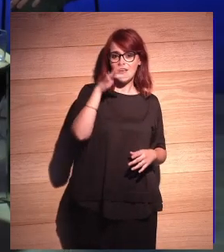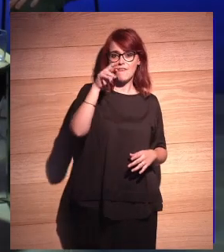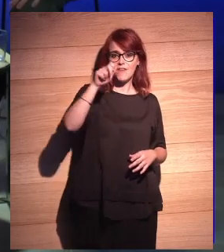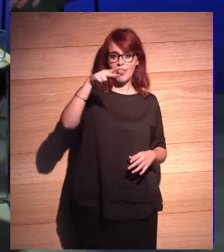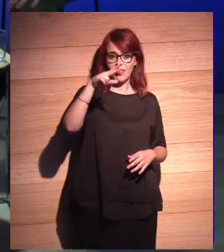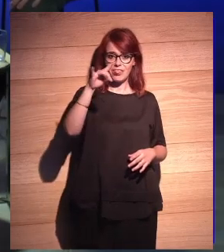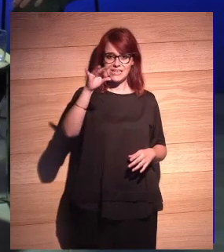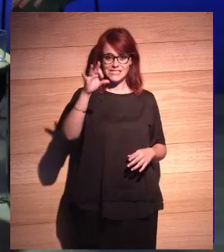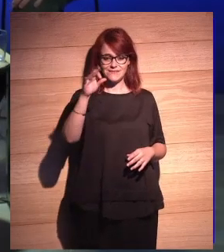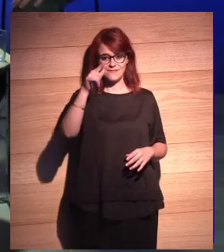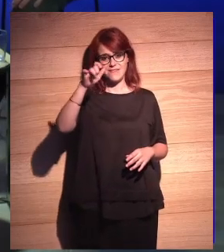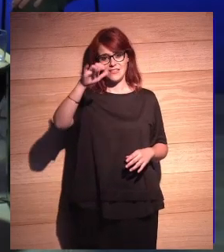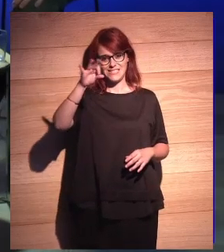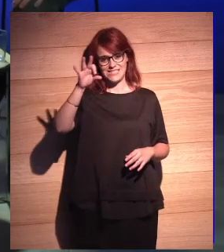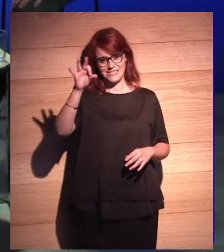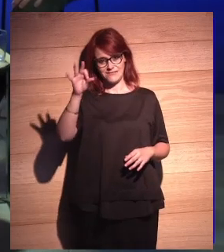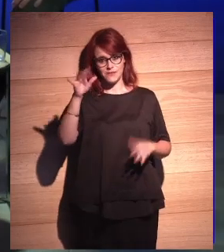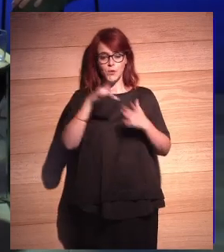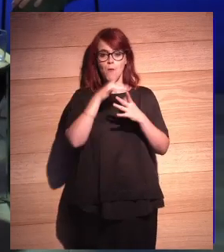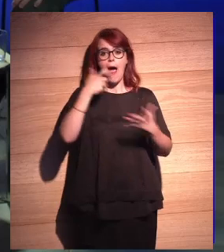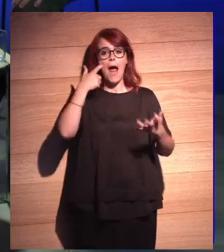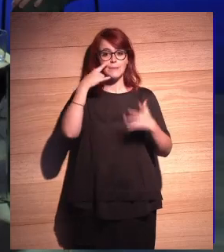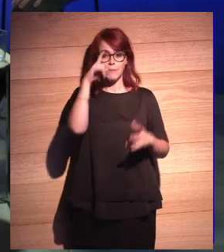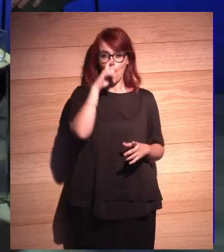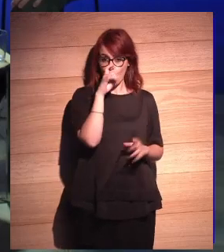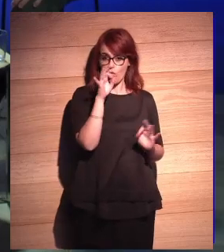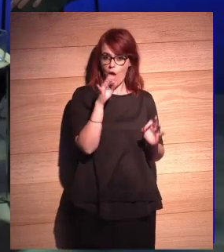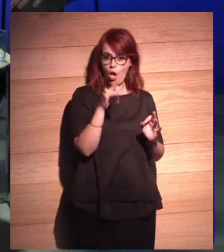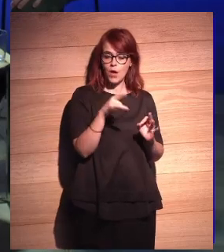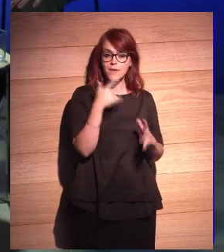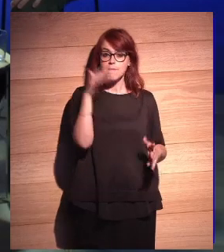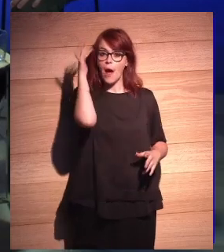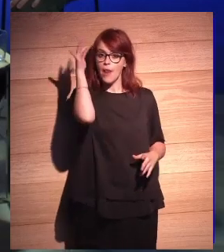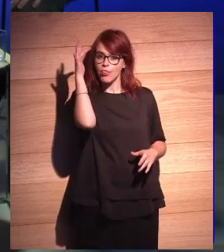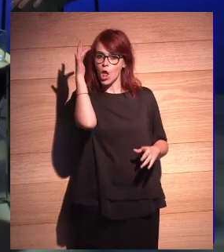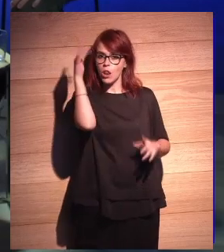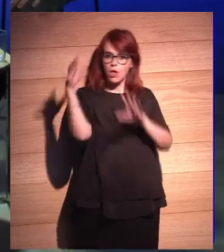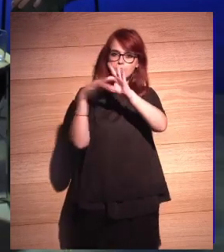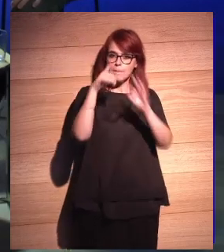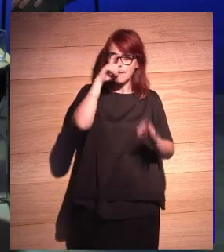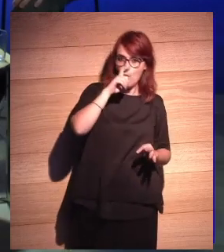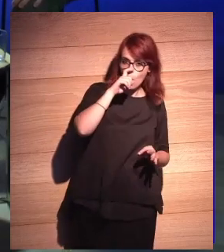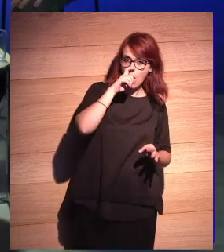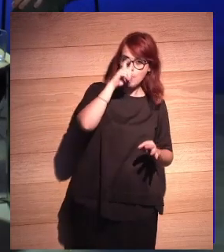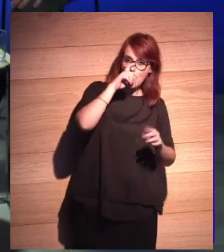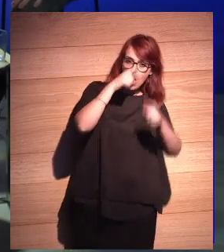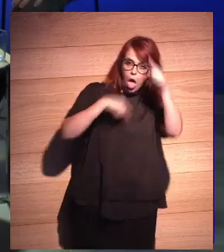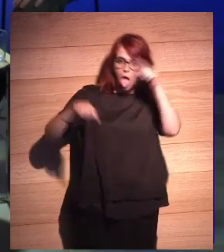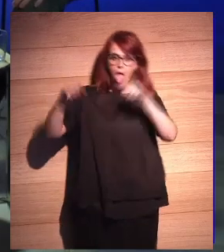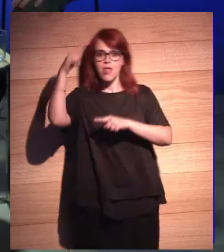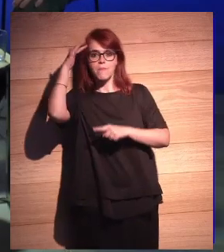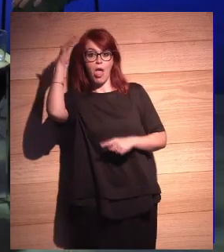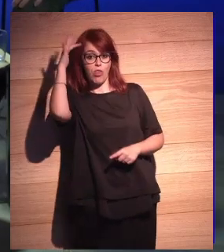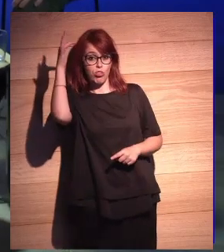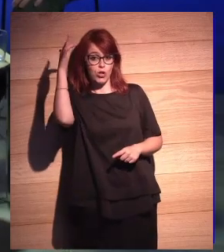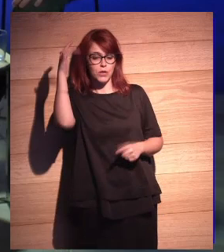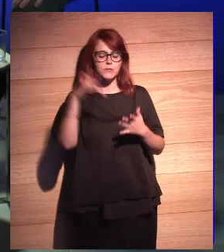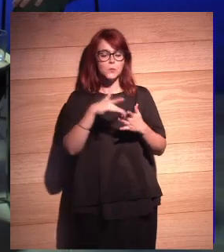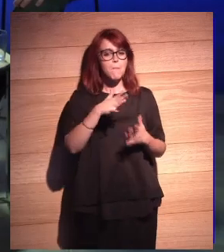book by Francis Yates that is entitled The Art of Memory. The imagination is memory, and memory is